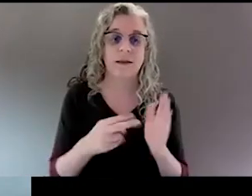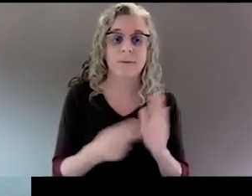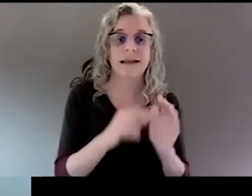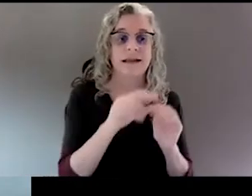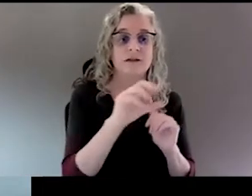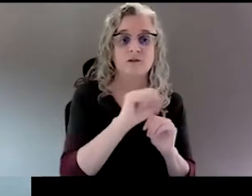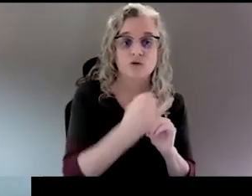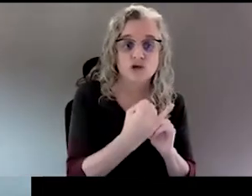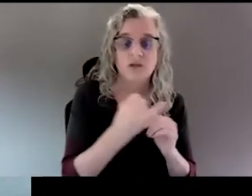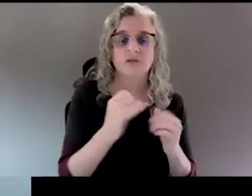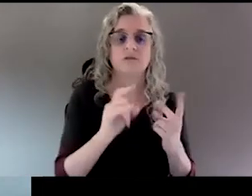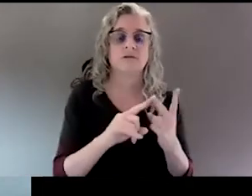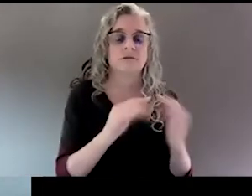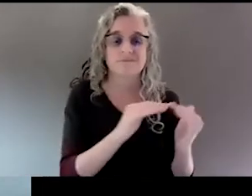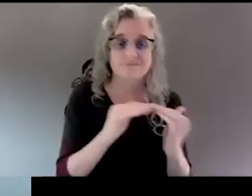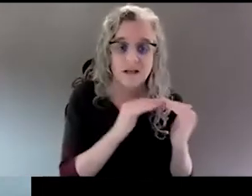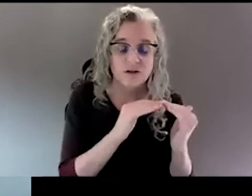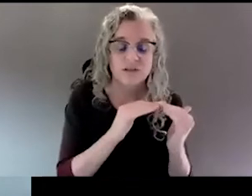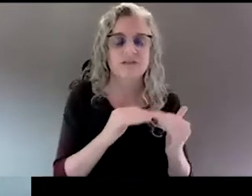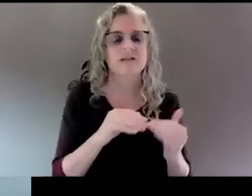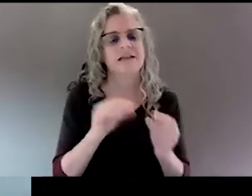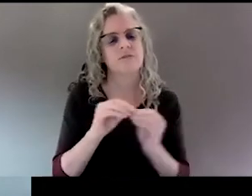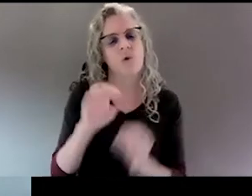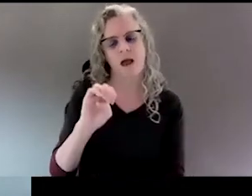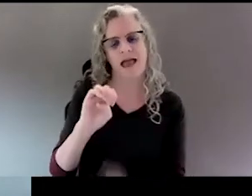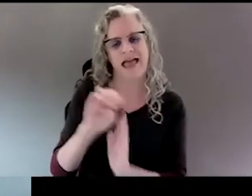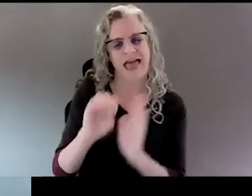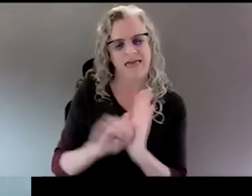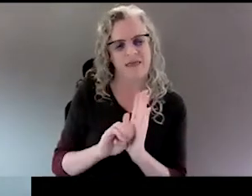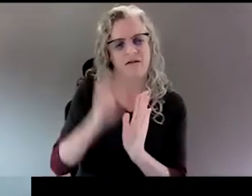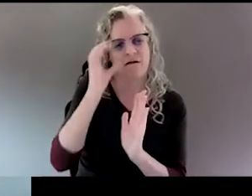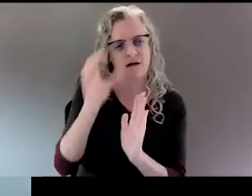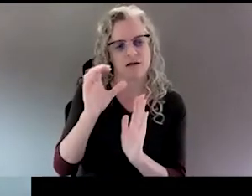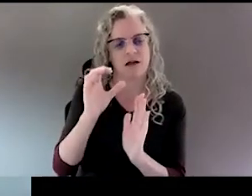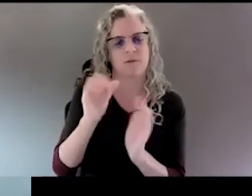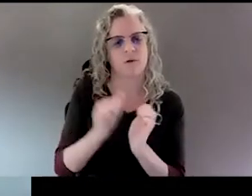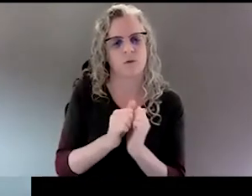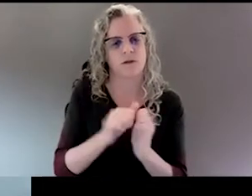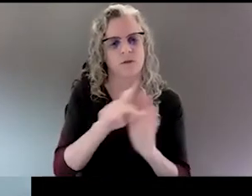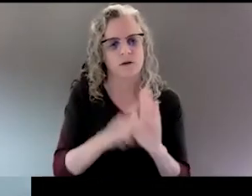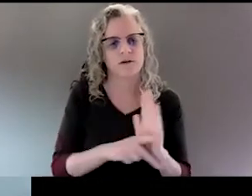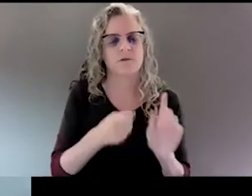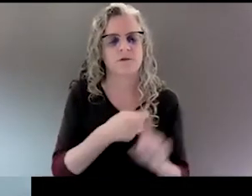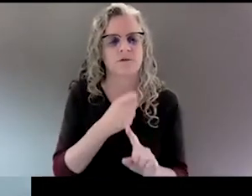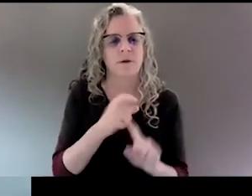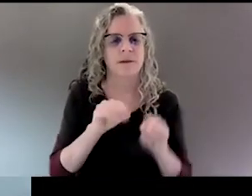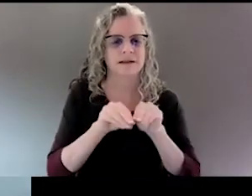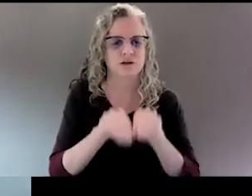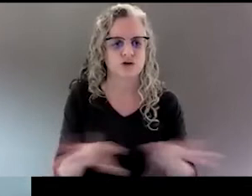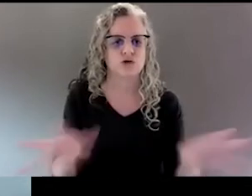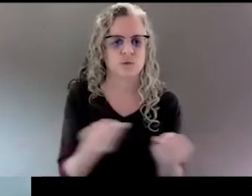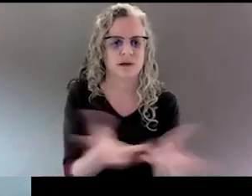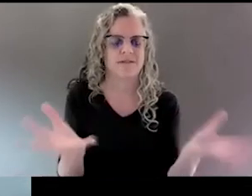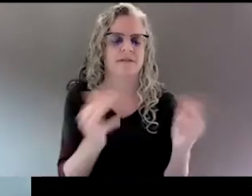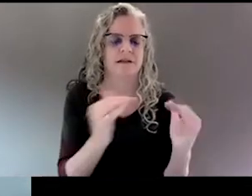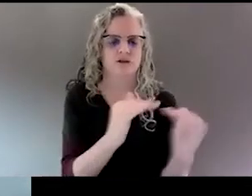it is an ethical concept, and it's grounded in principles of distributed justice. Now, that is a framework for thinking